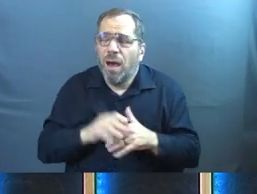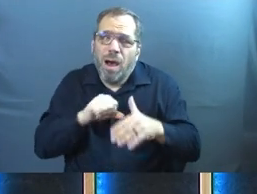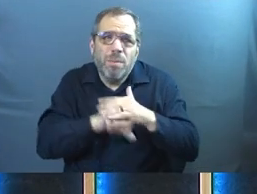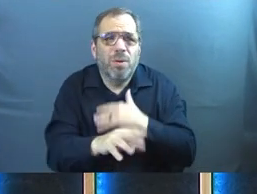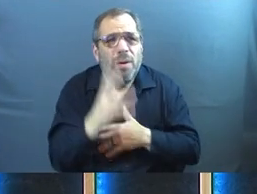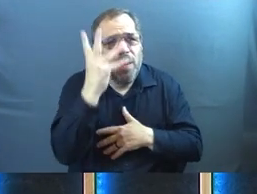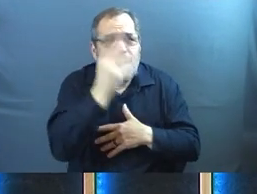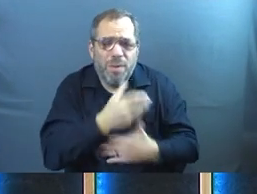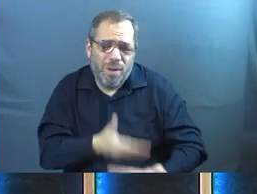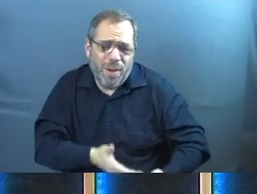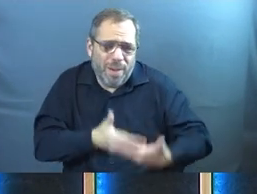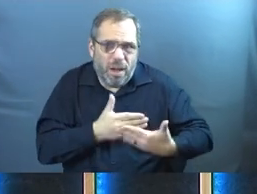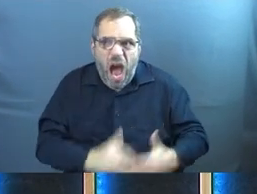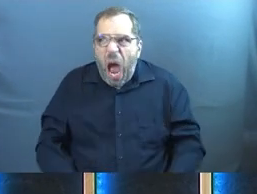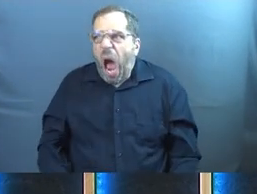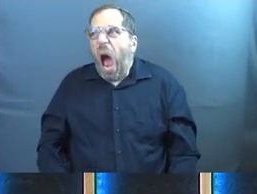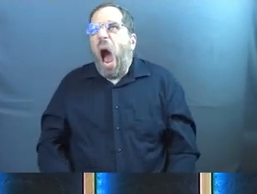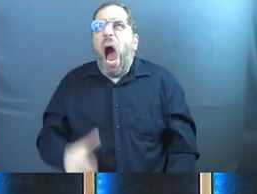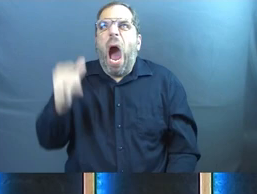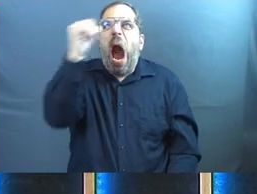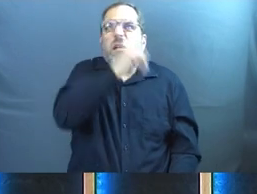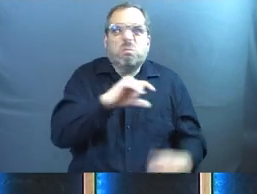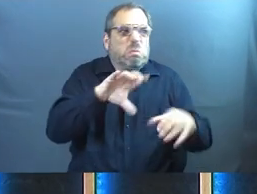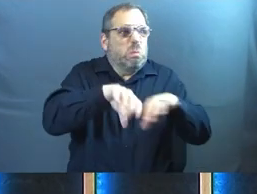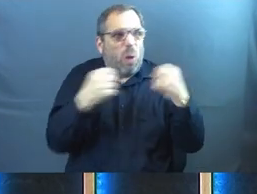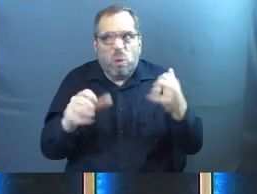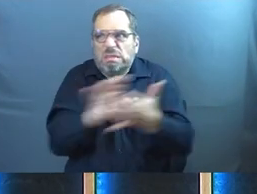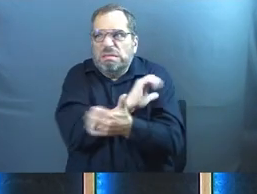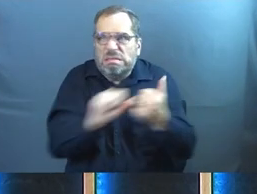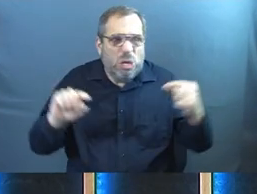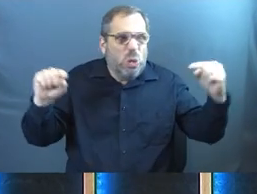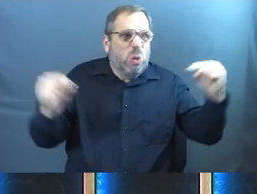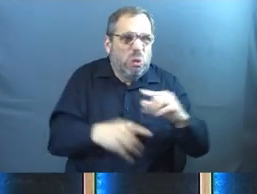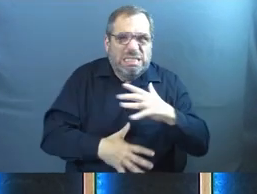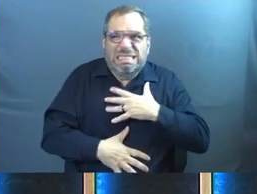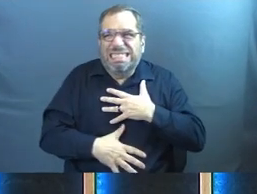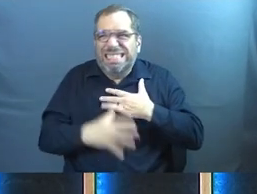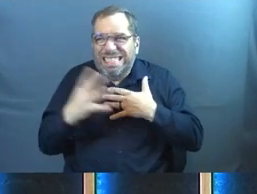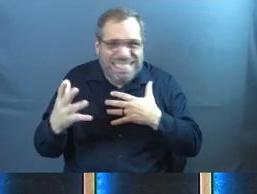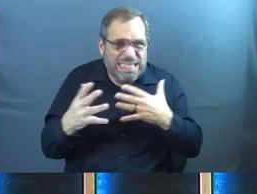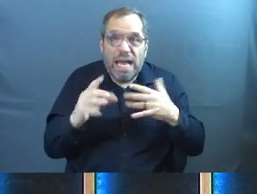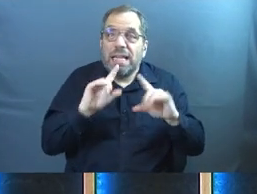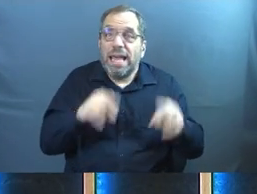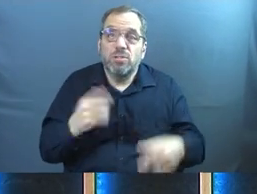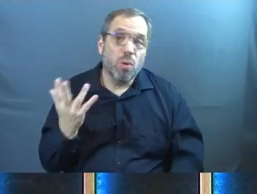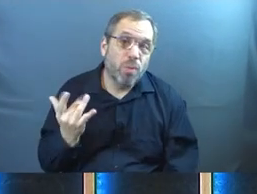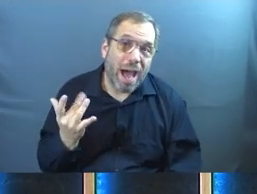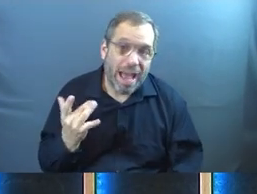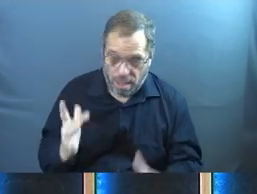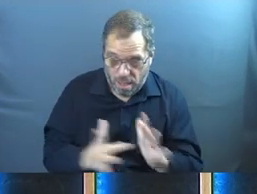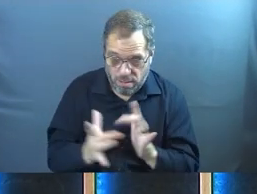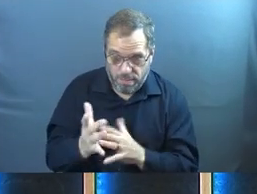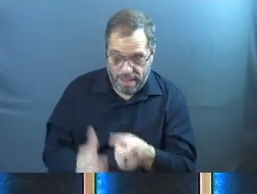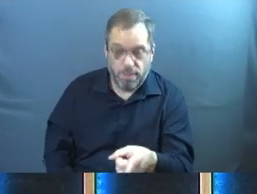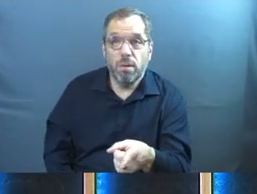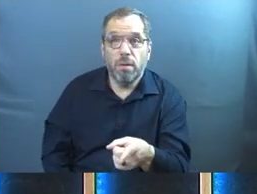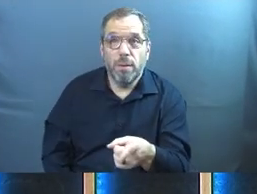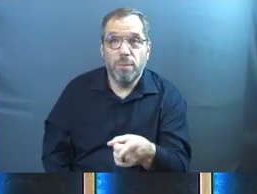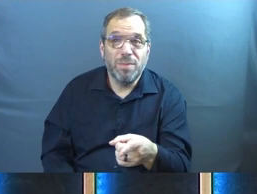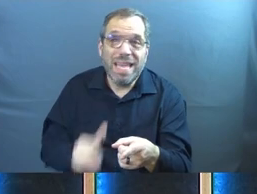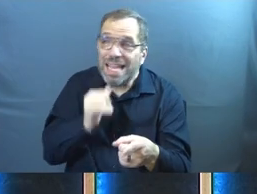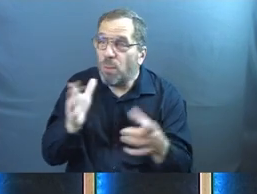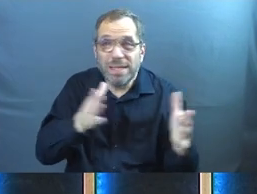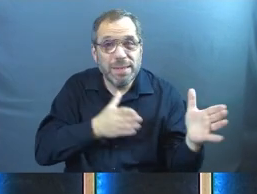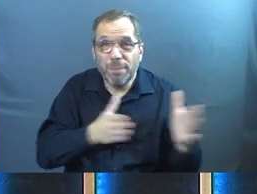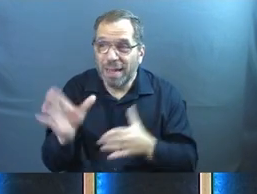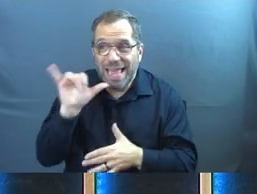so beautiful, and I didn't realize it could be so broken. And why is it so broken? And the answer, according to Scripture, is it was not